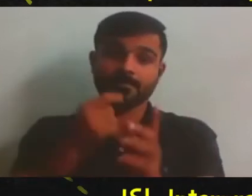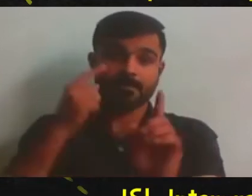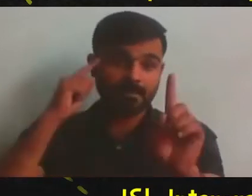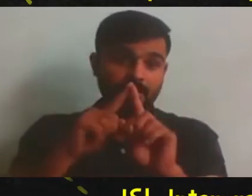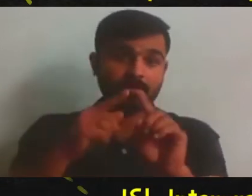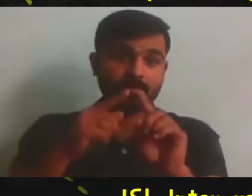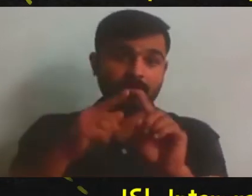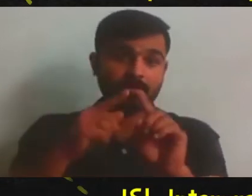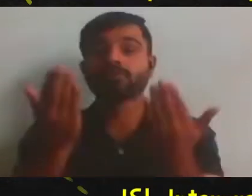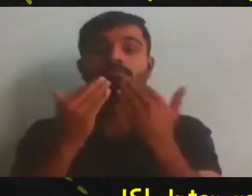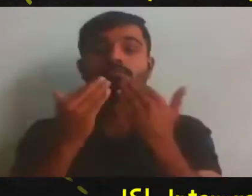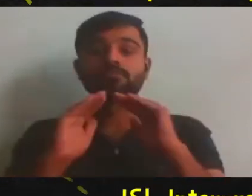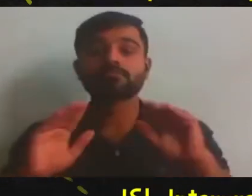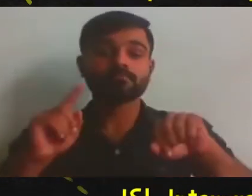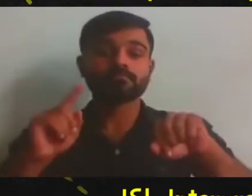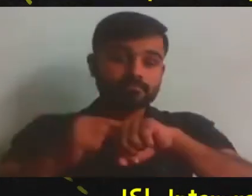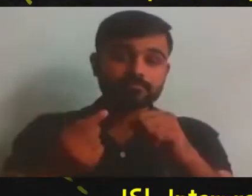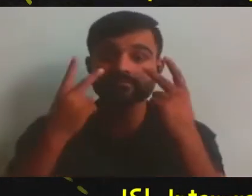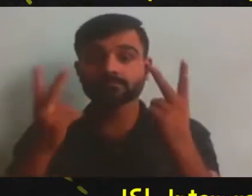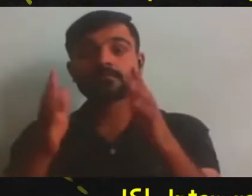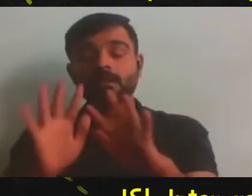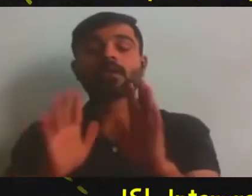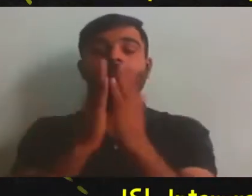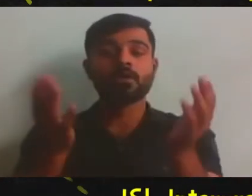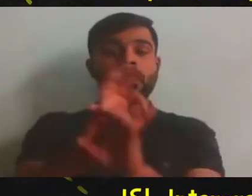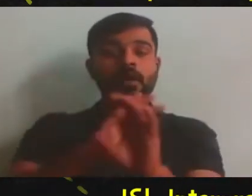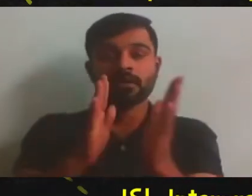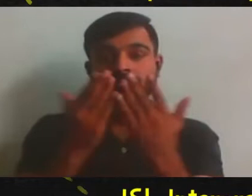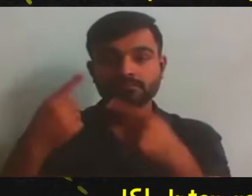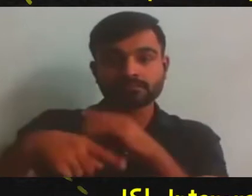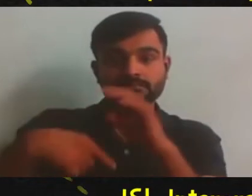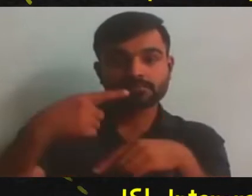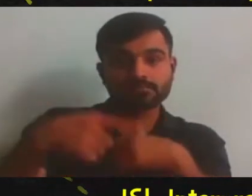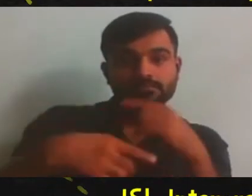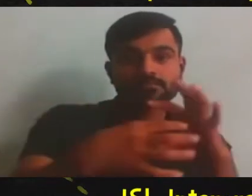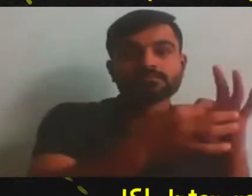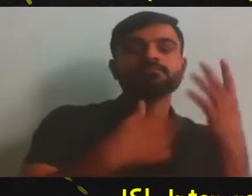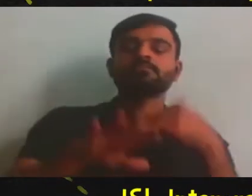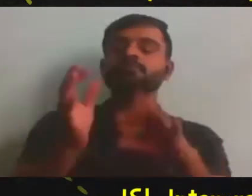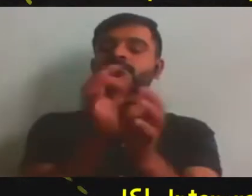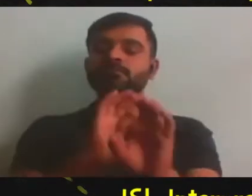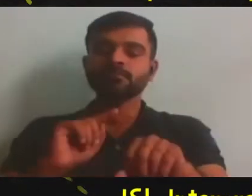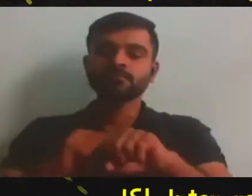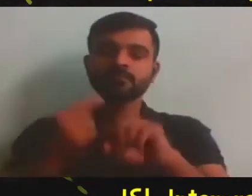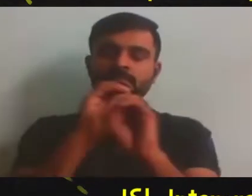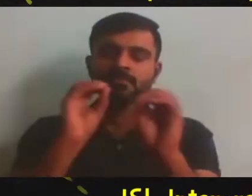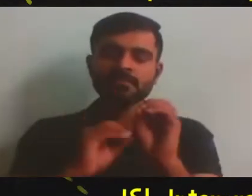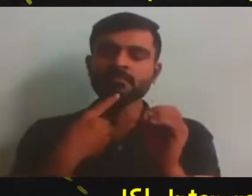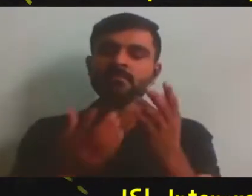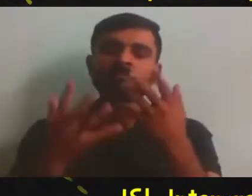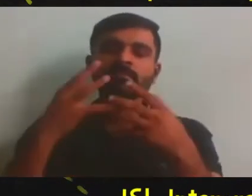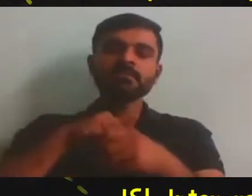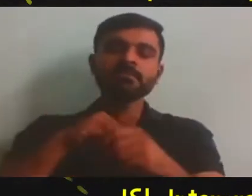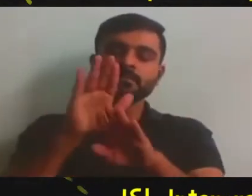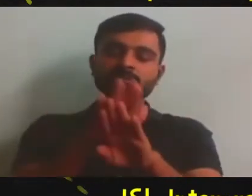child the opportunity to see themselves in the books they read. Growing up, a lot of us didn't have that chance. And even though that's slowly